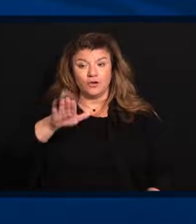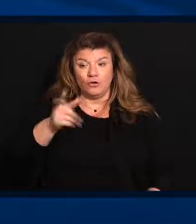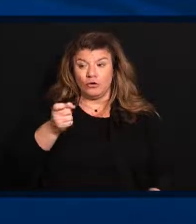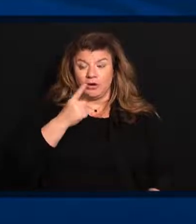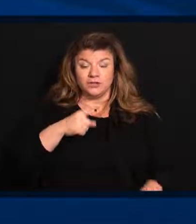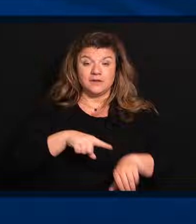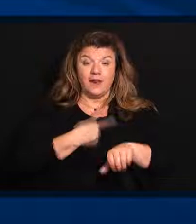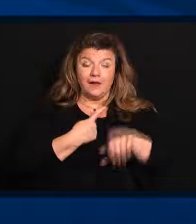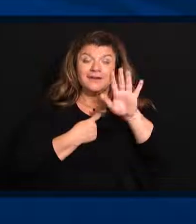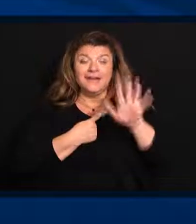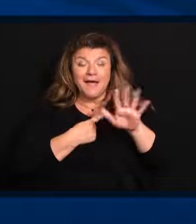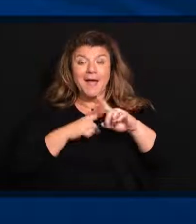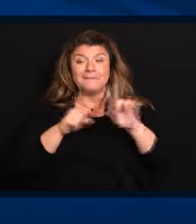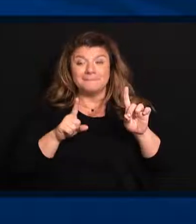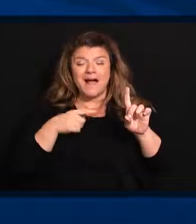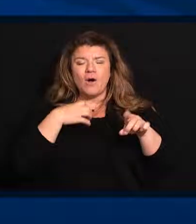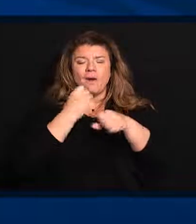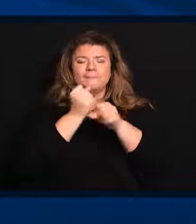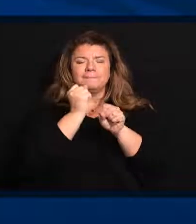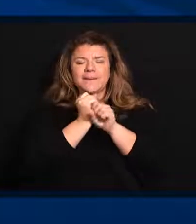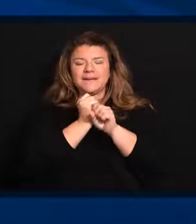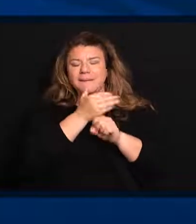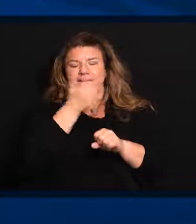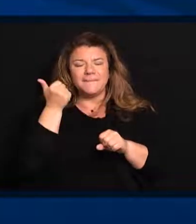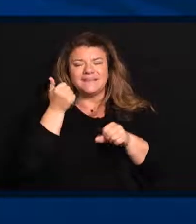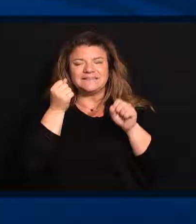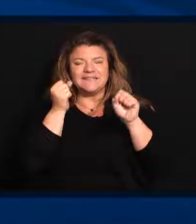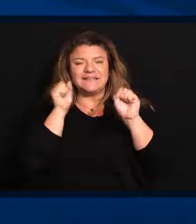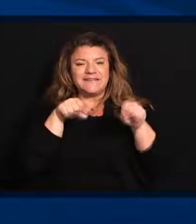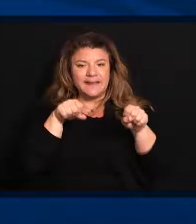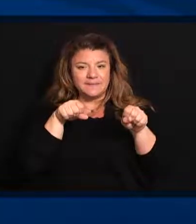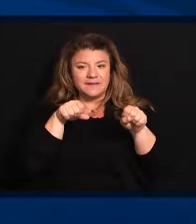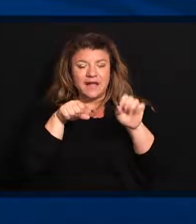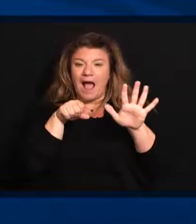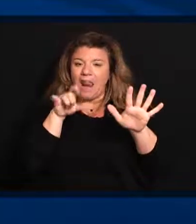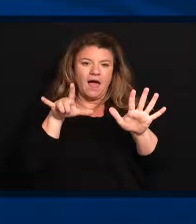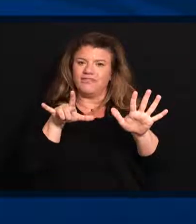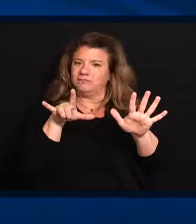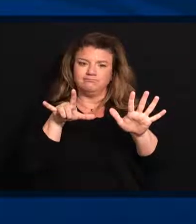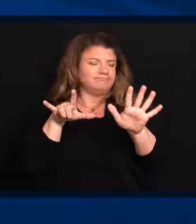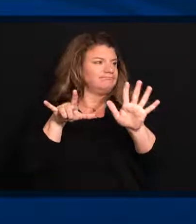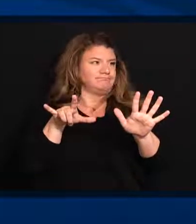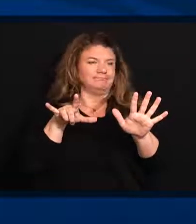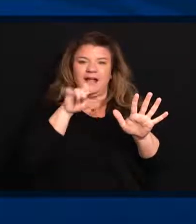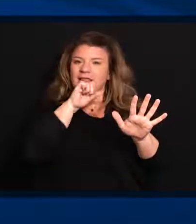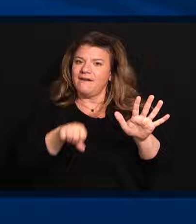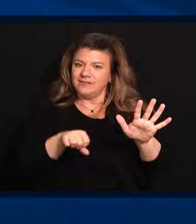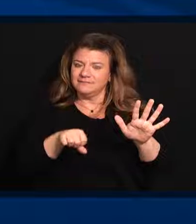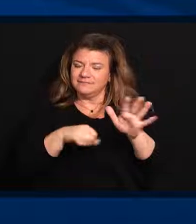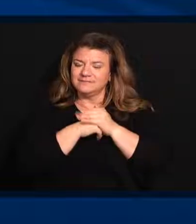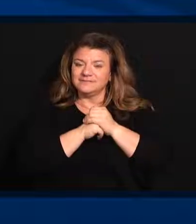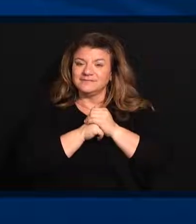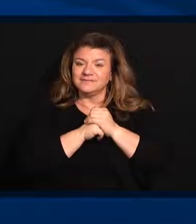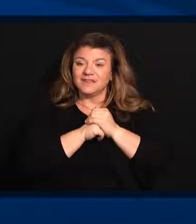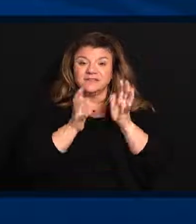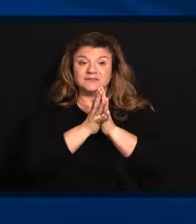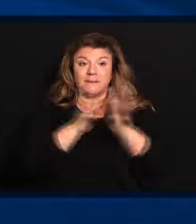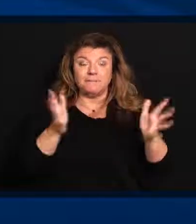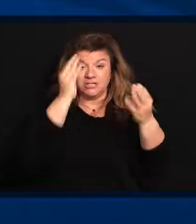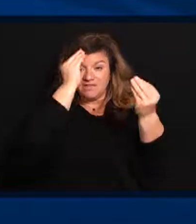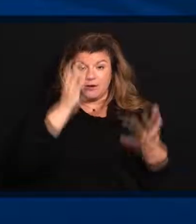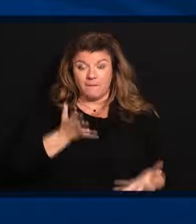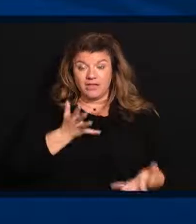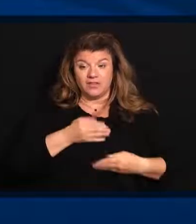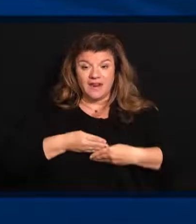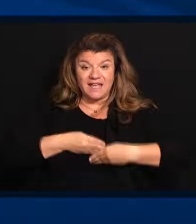let me make as best attempts that I can to, because I love it, because as much information as I could get out